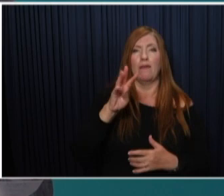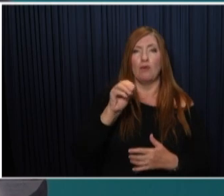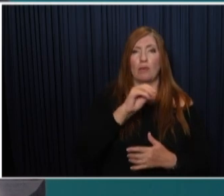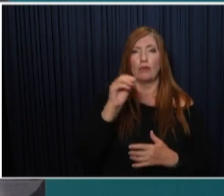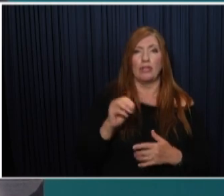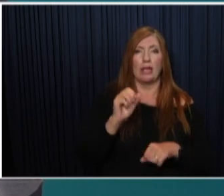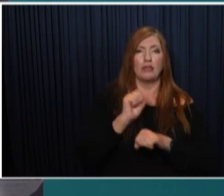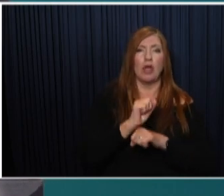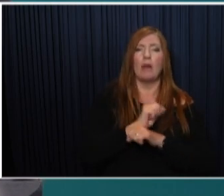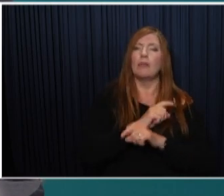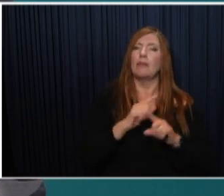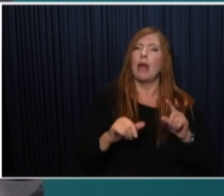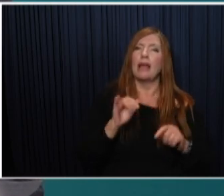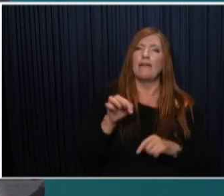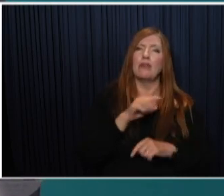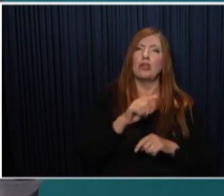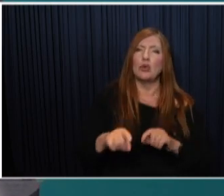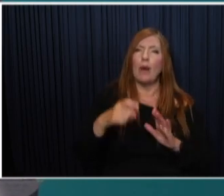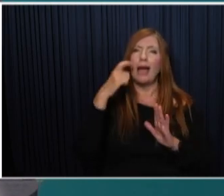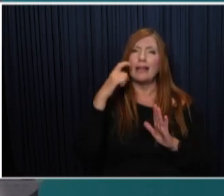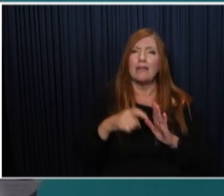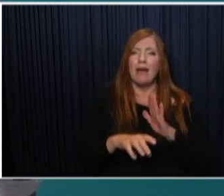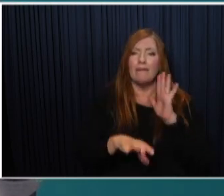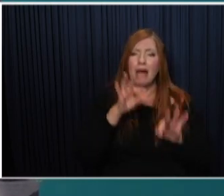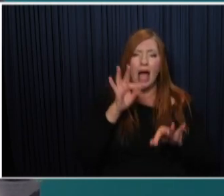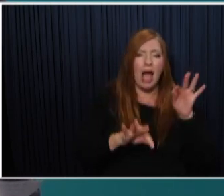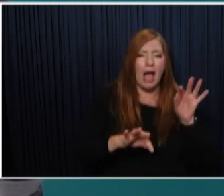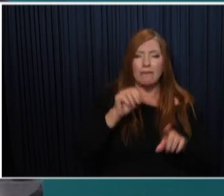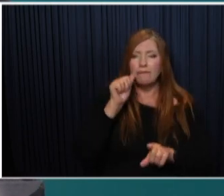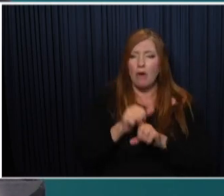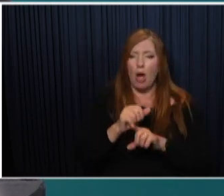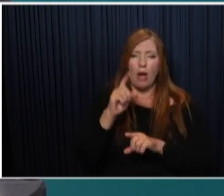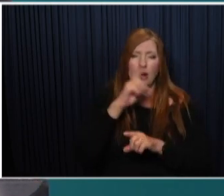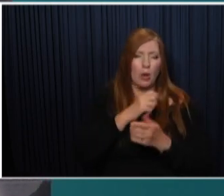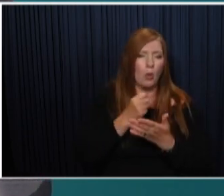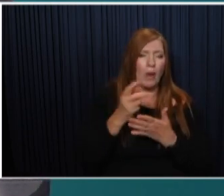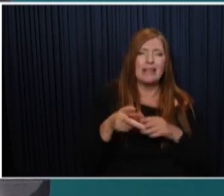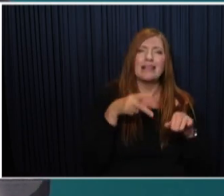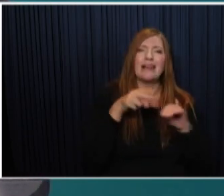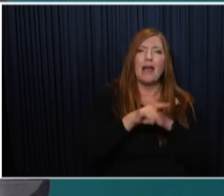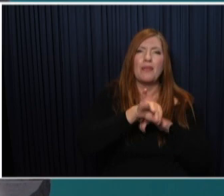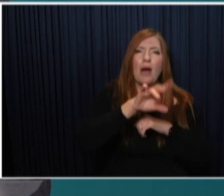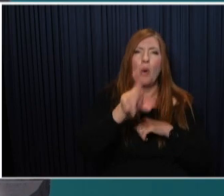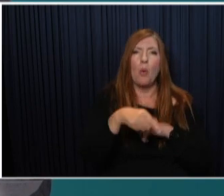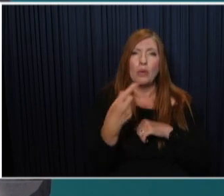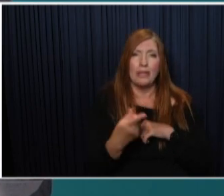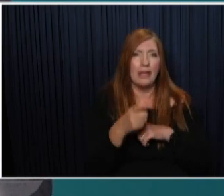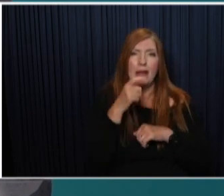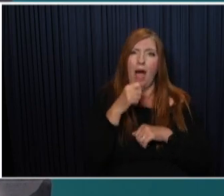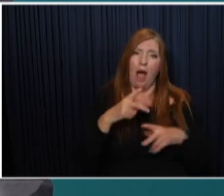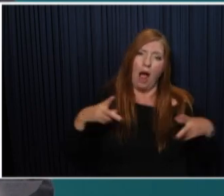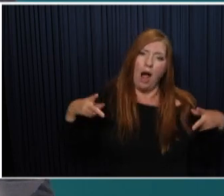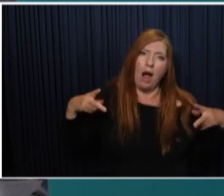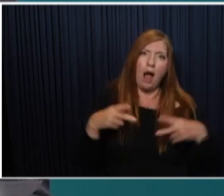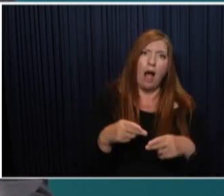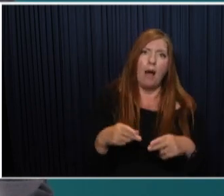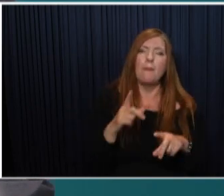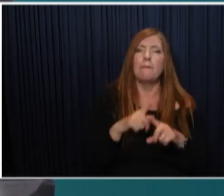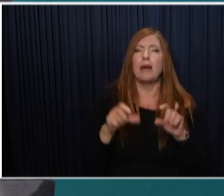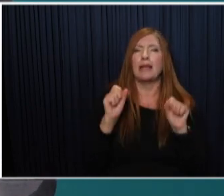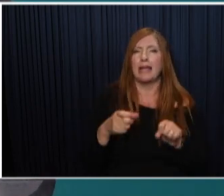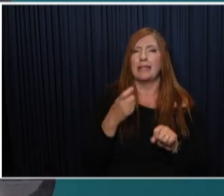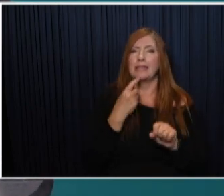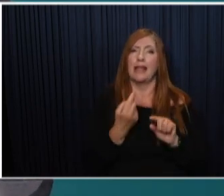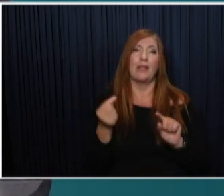scalpel. If you identify the fraud and waste, then you figure out a way to cut just that. We can go through and say, hey, this